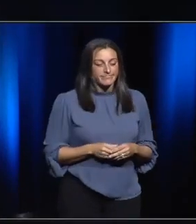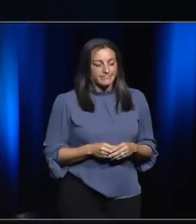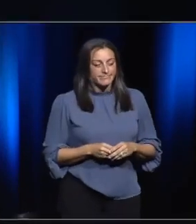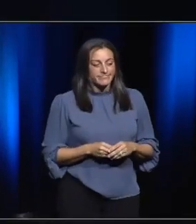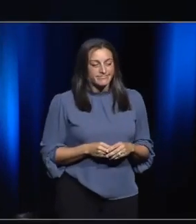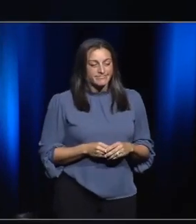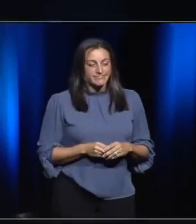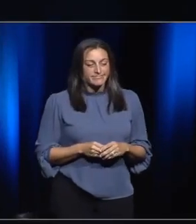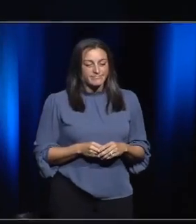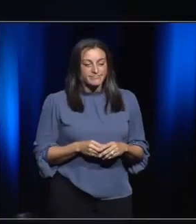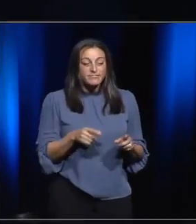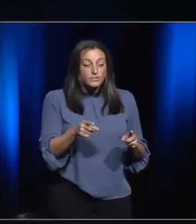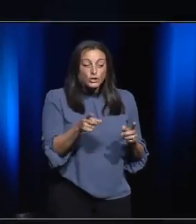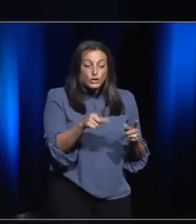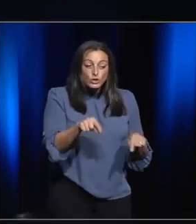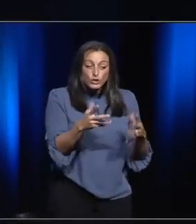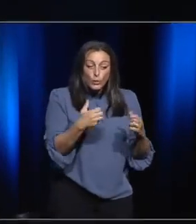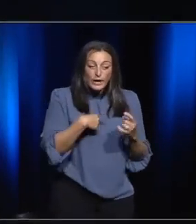Don't get hippoed.